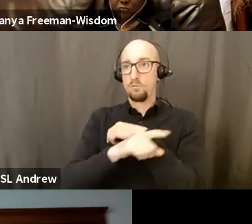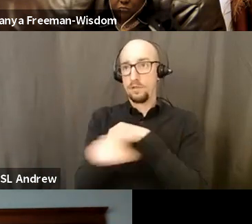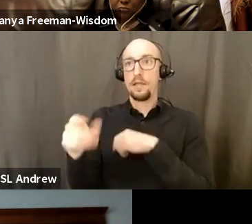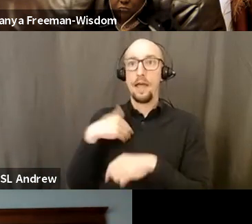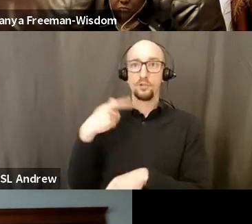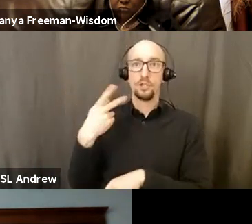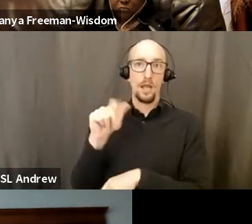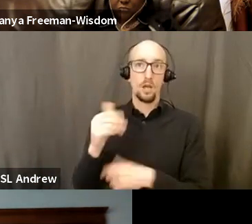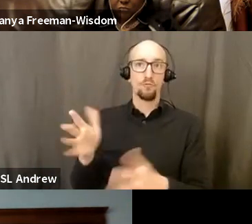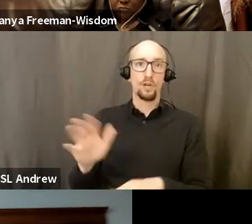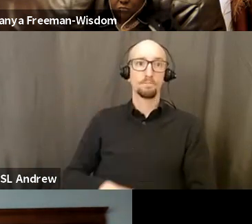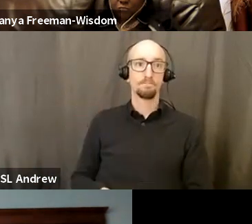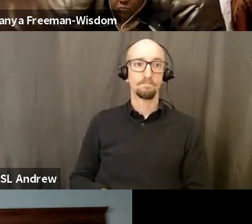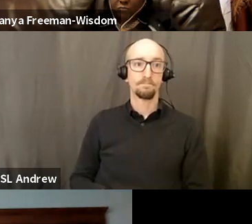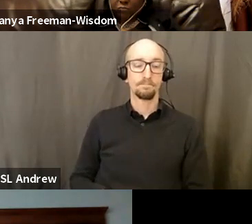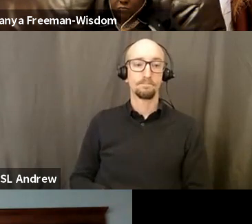GPA.